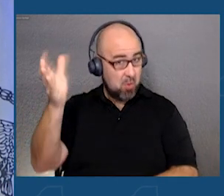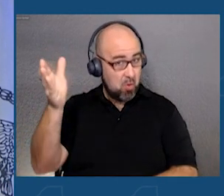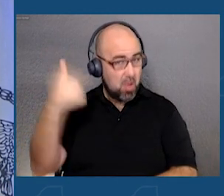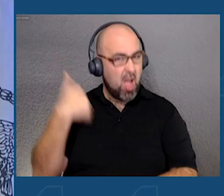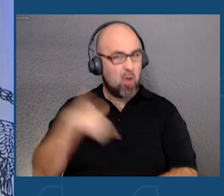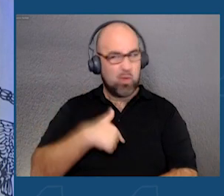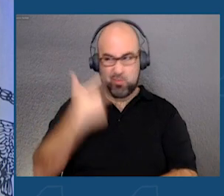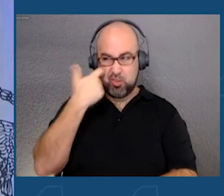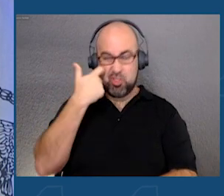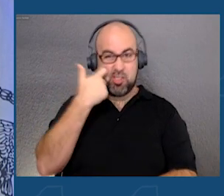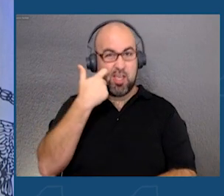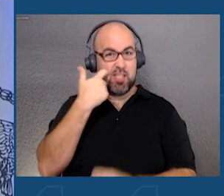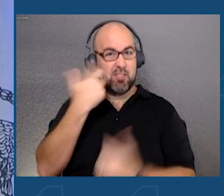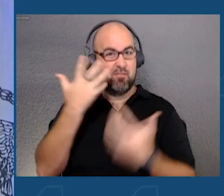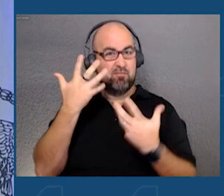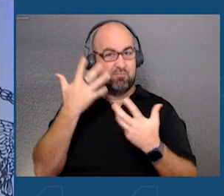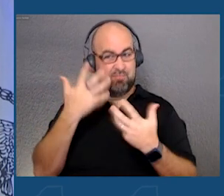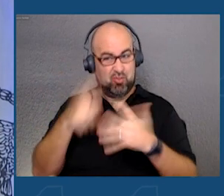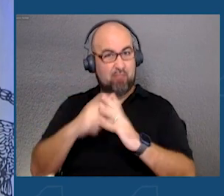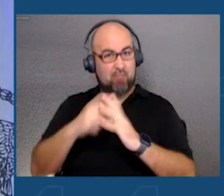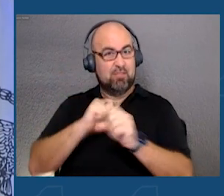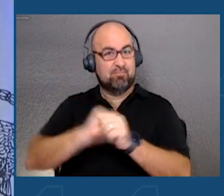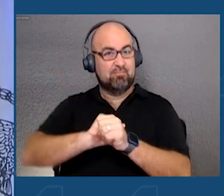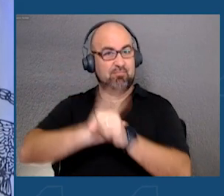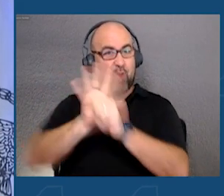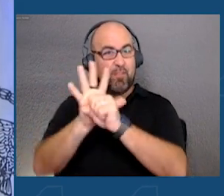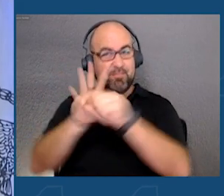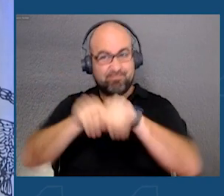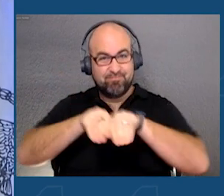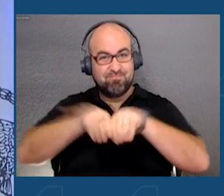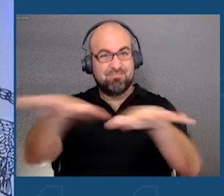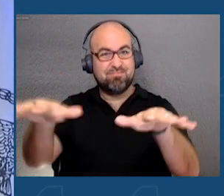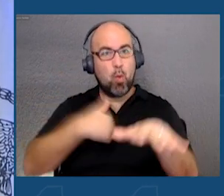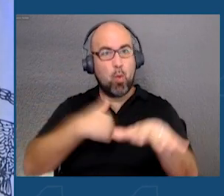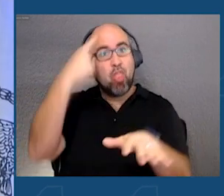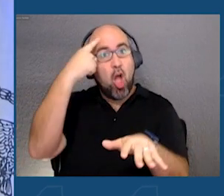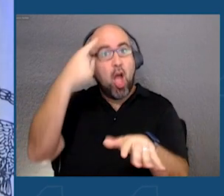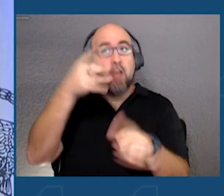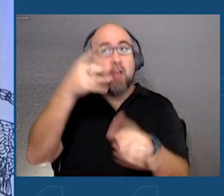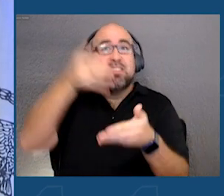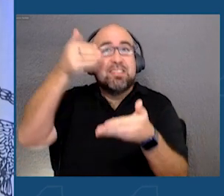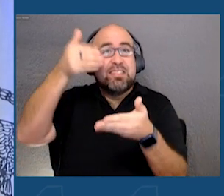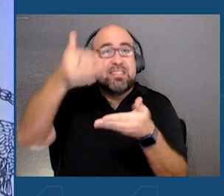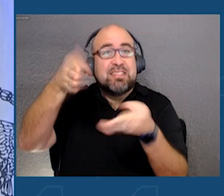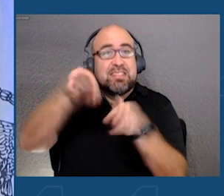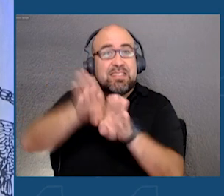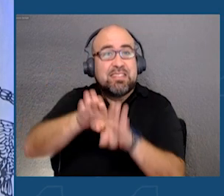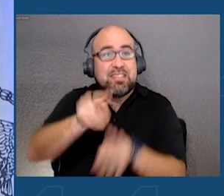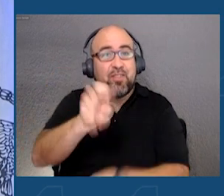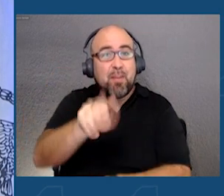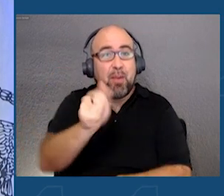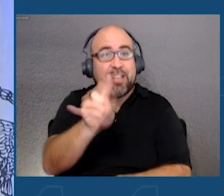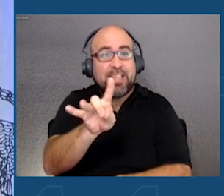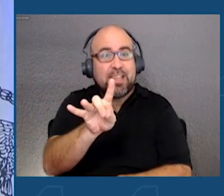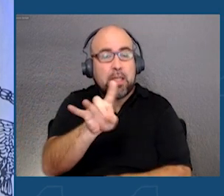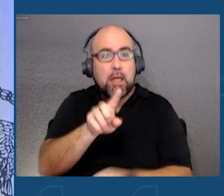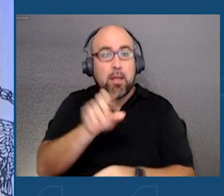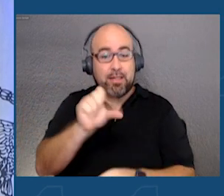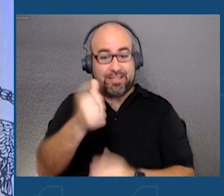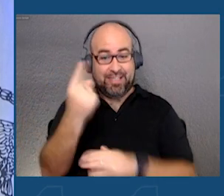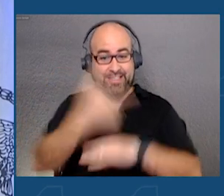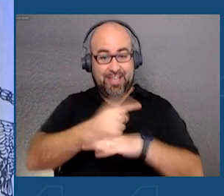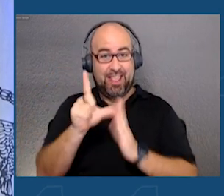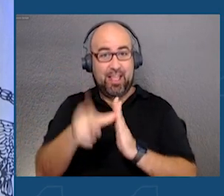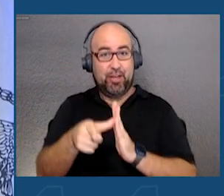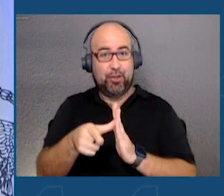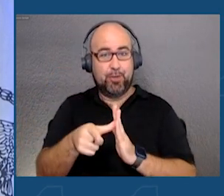of the pandemic. We thought we were starting to see the other side. It was November 18th. Well, little did we know that 10 days later,